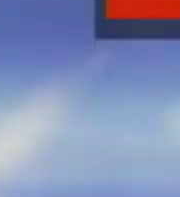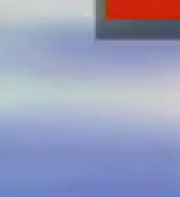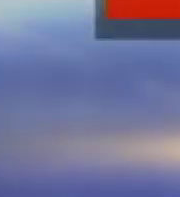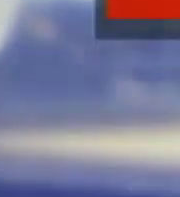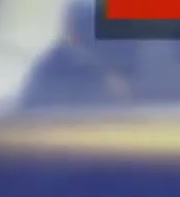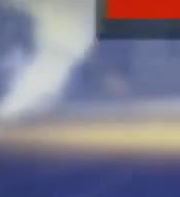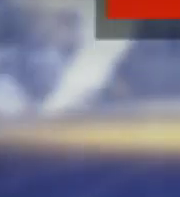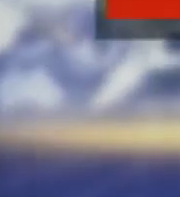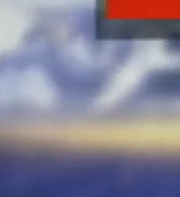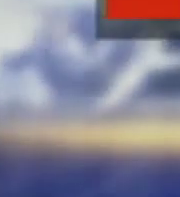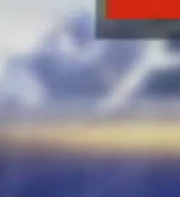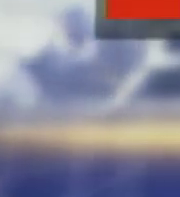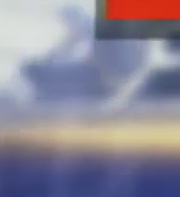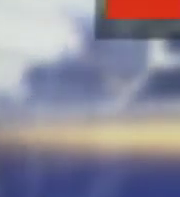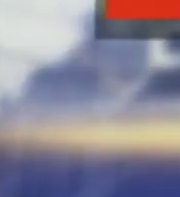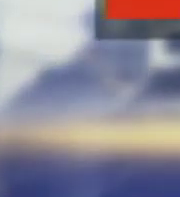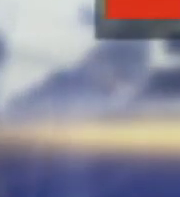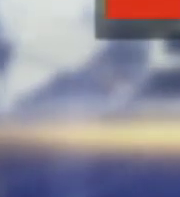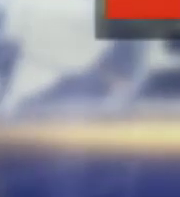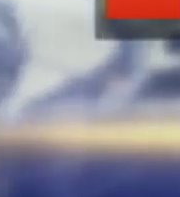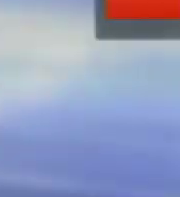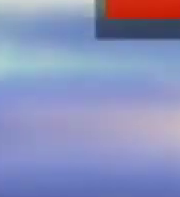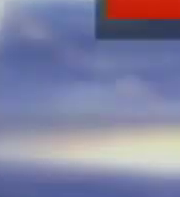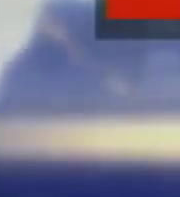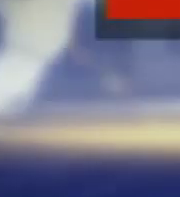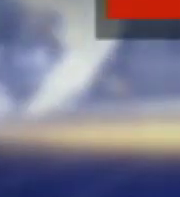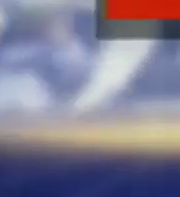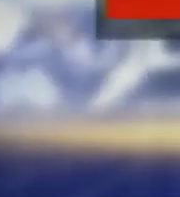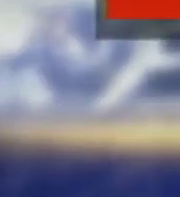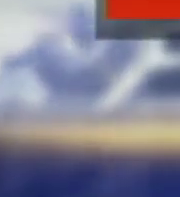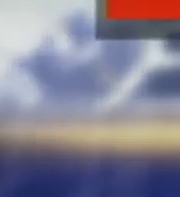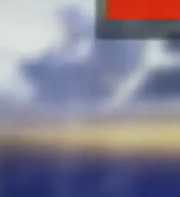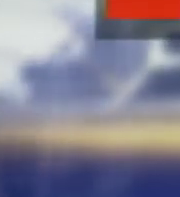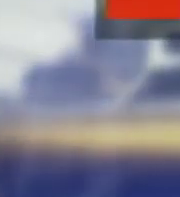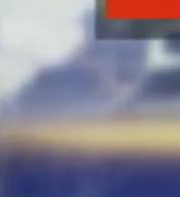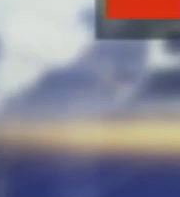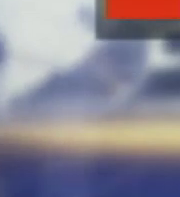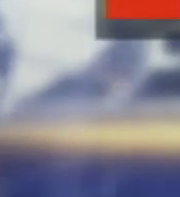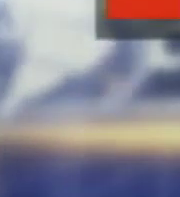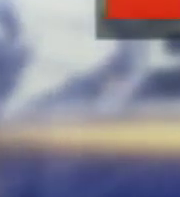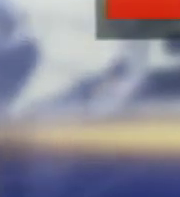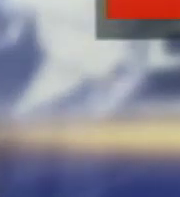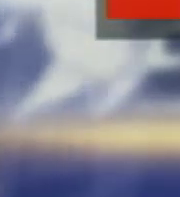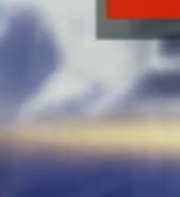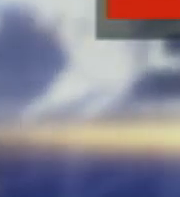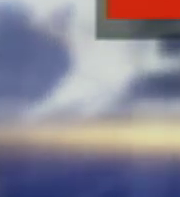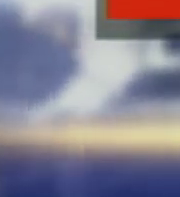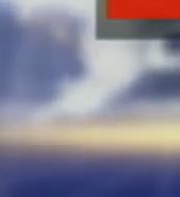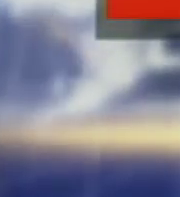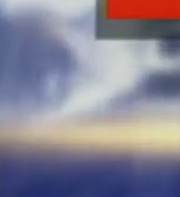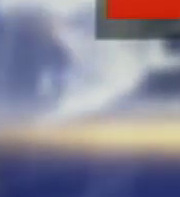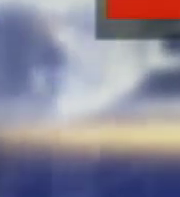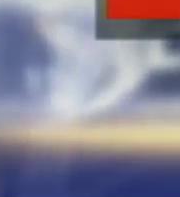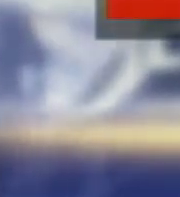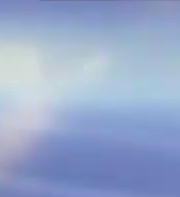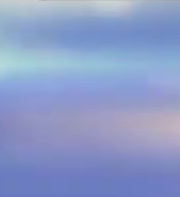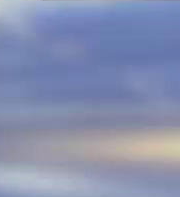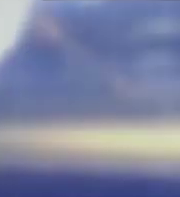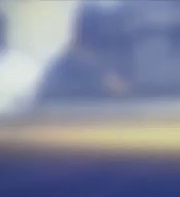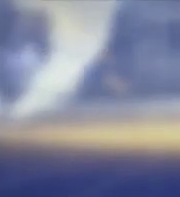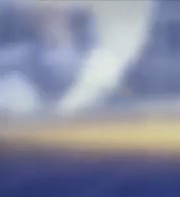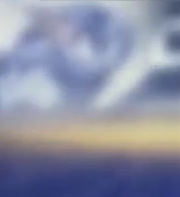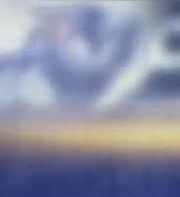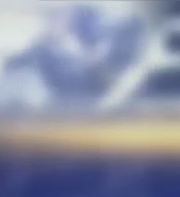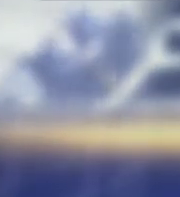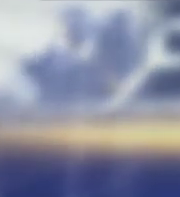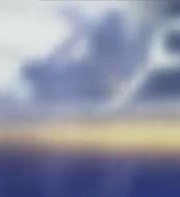April 2012. According to Tourism Minister Richard Seeley, the bookings have been very strong with an 80% load factor.